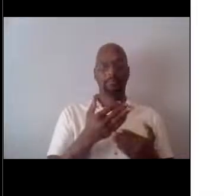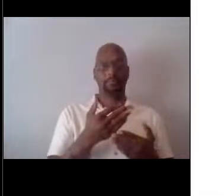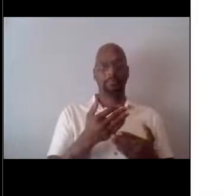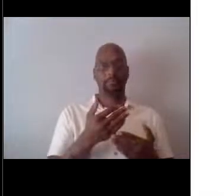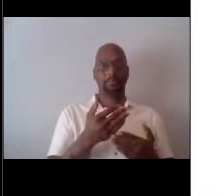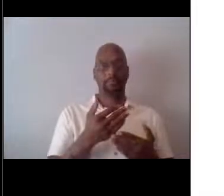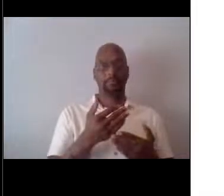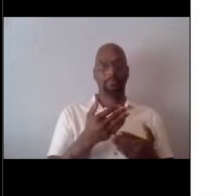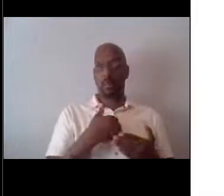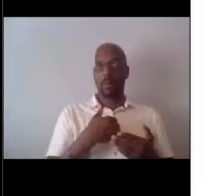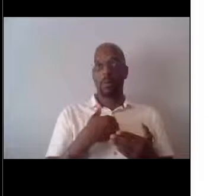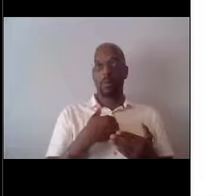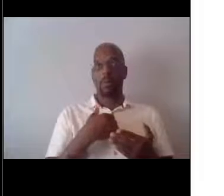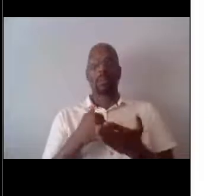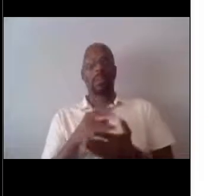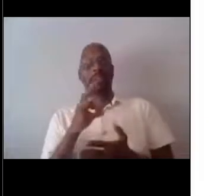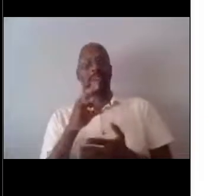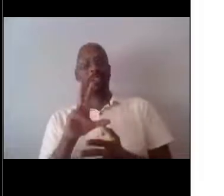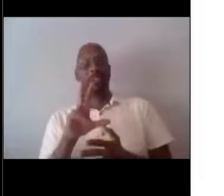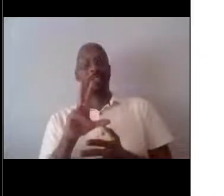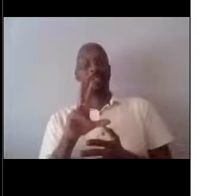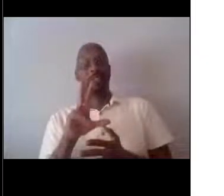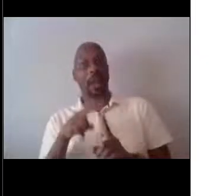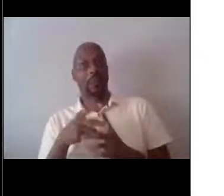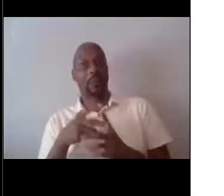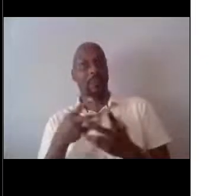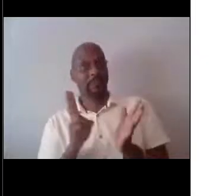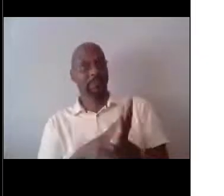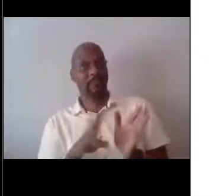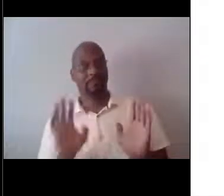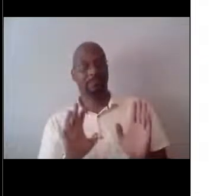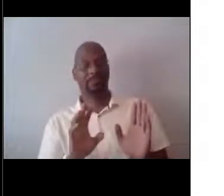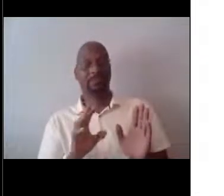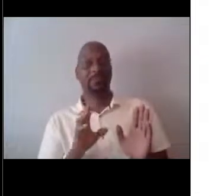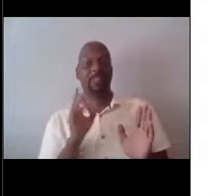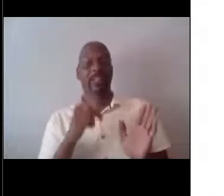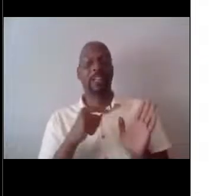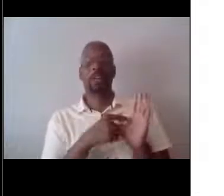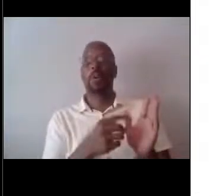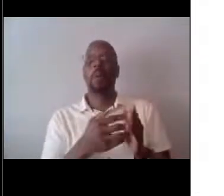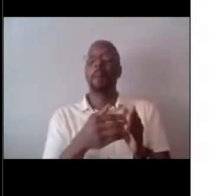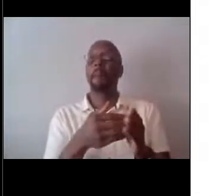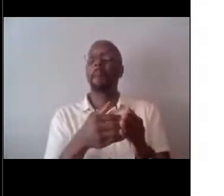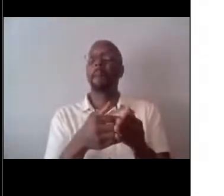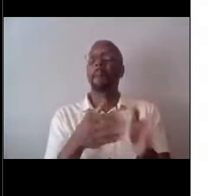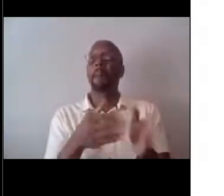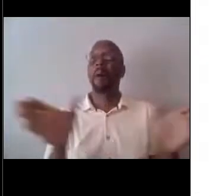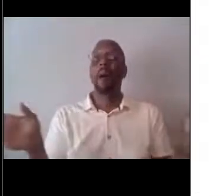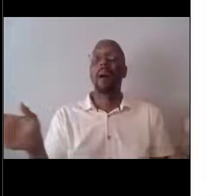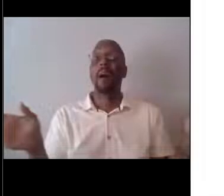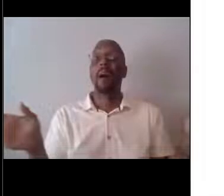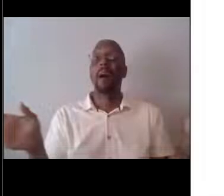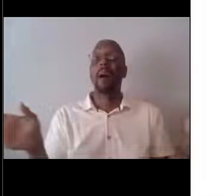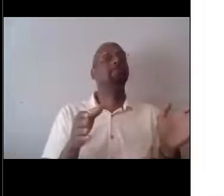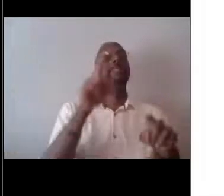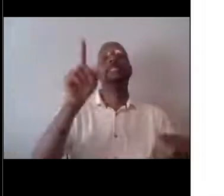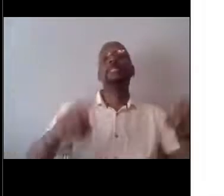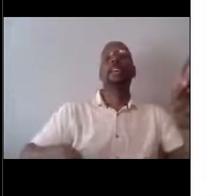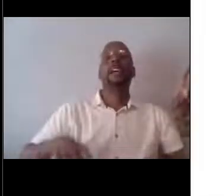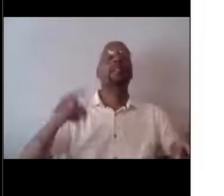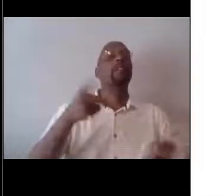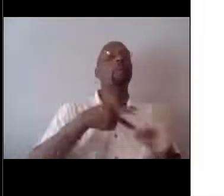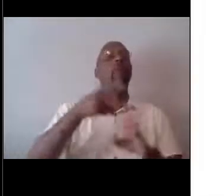applications, and they represented a broad array of demographics, people from different professional and civic